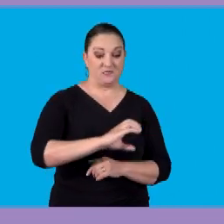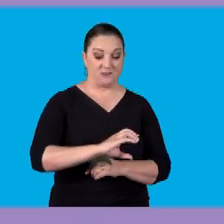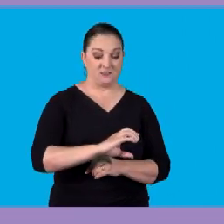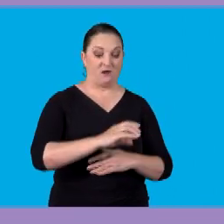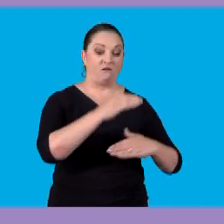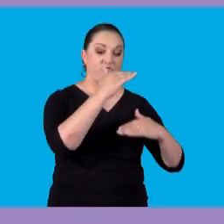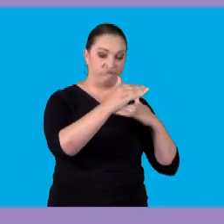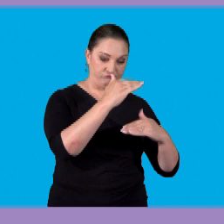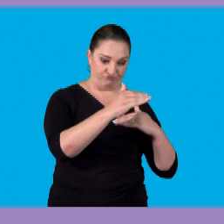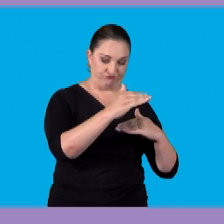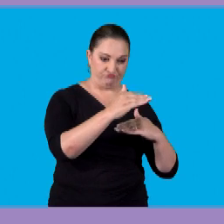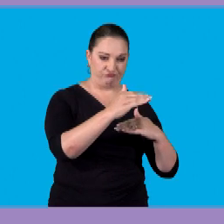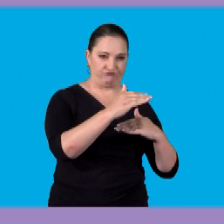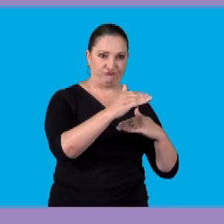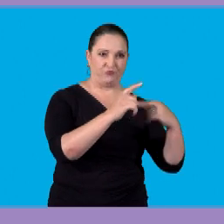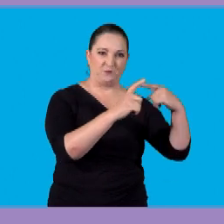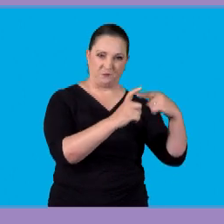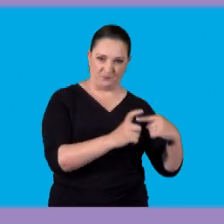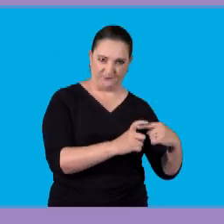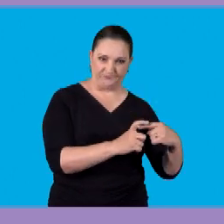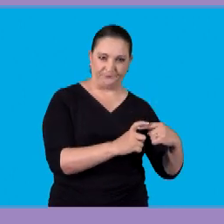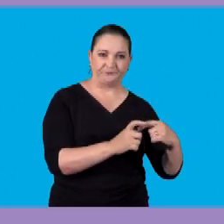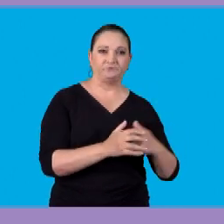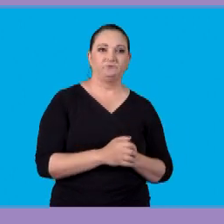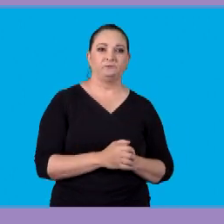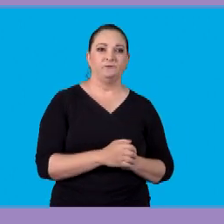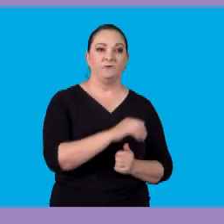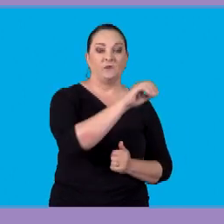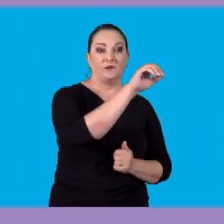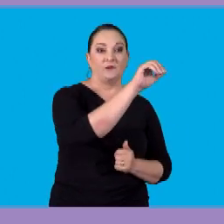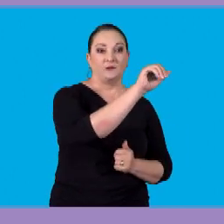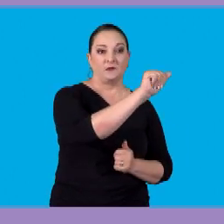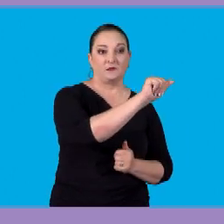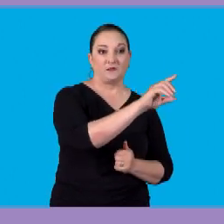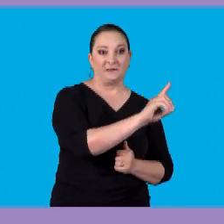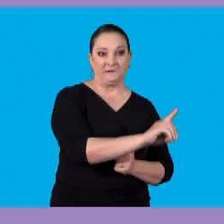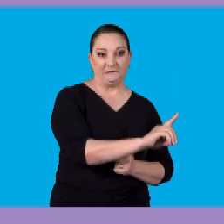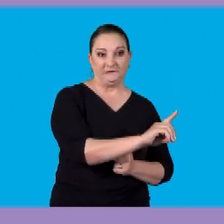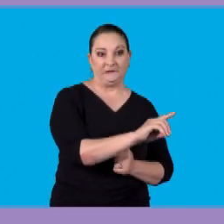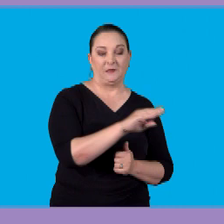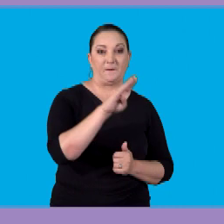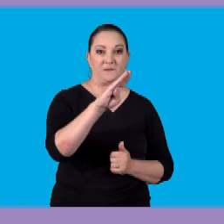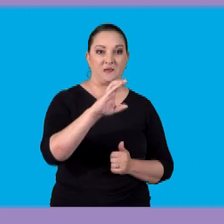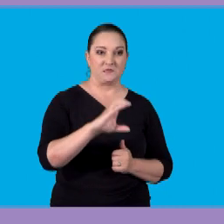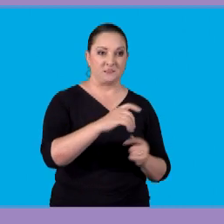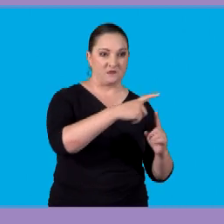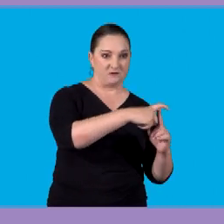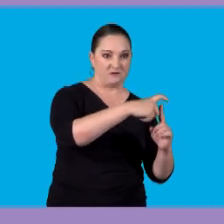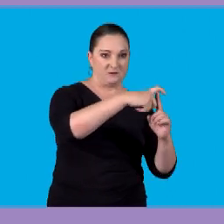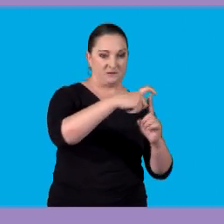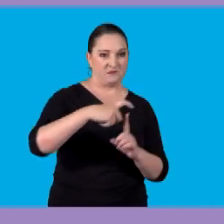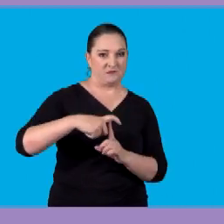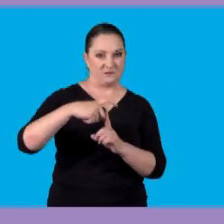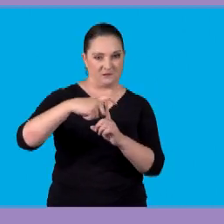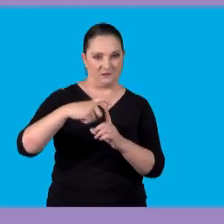course AD is parallel to BC.